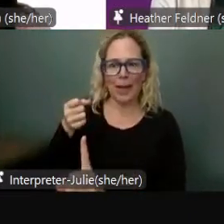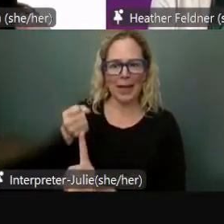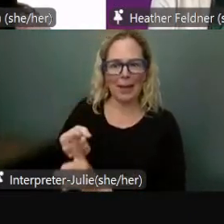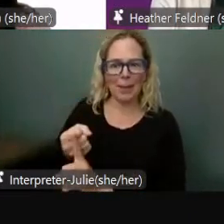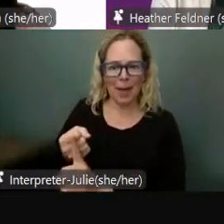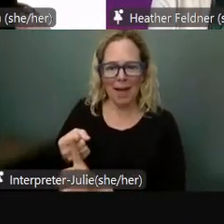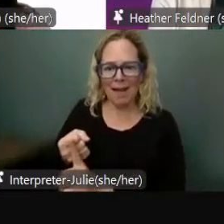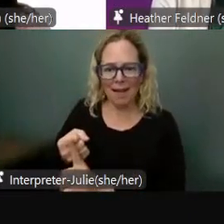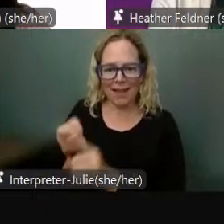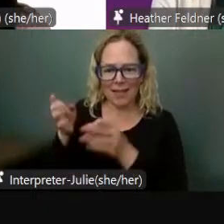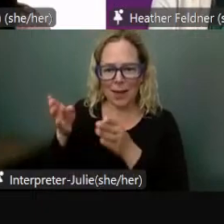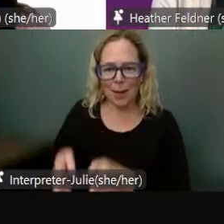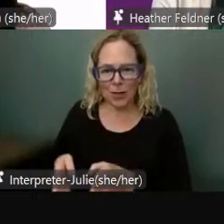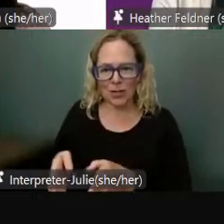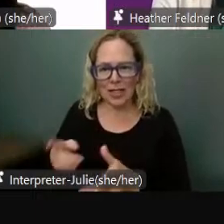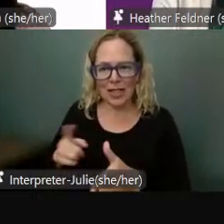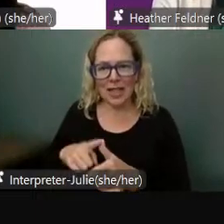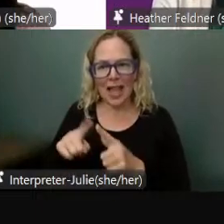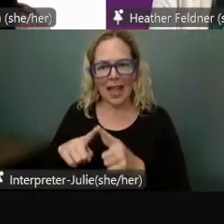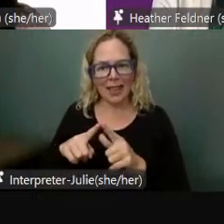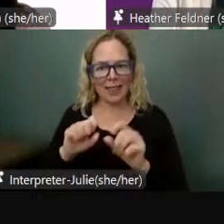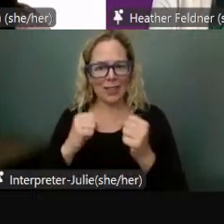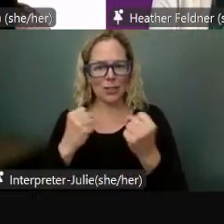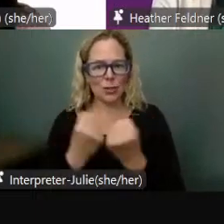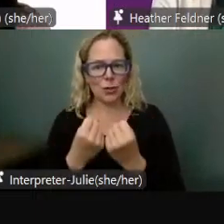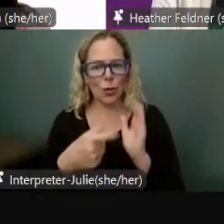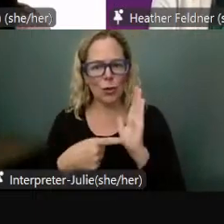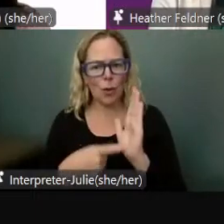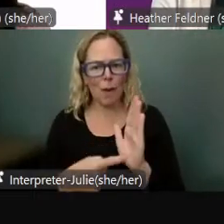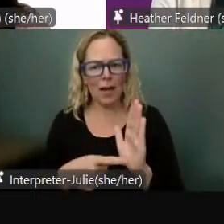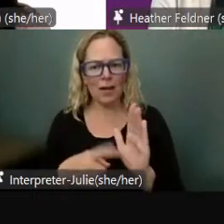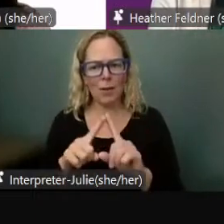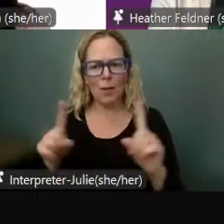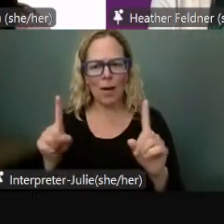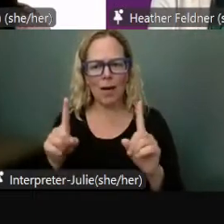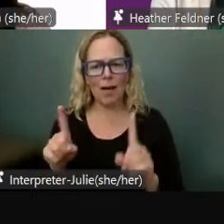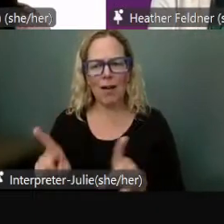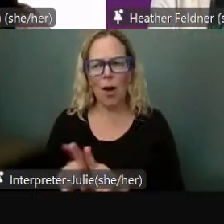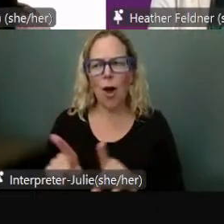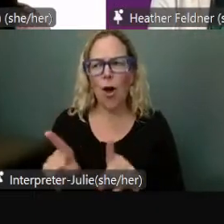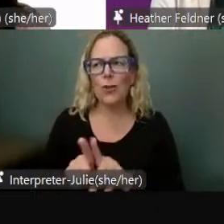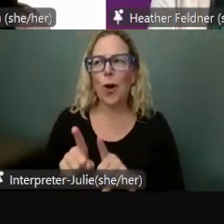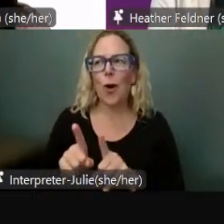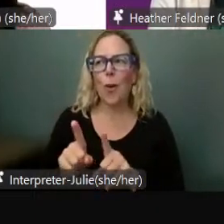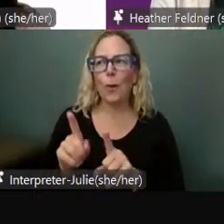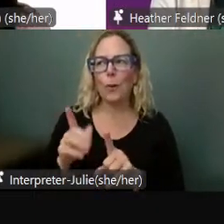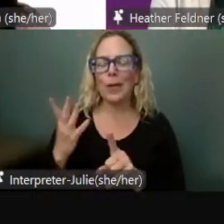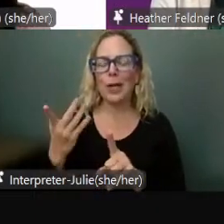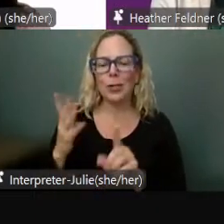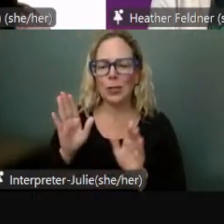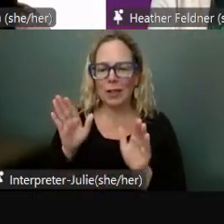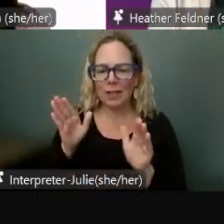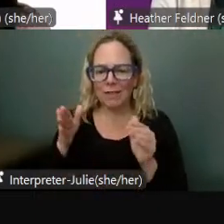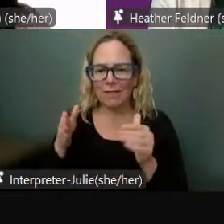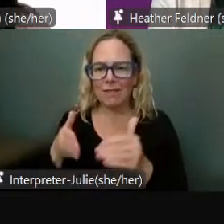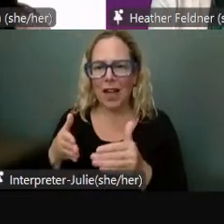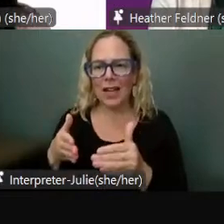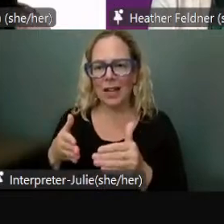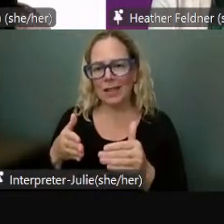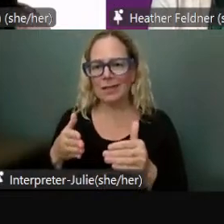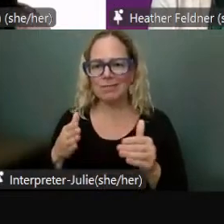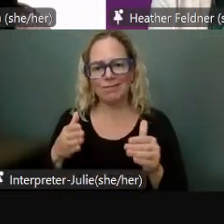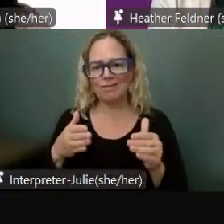okay, we're thinking about the social model, but I think there's still this underlying understanding or focus on the